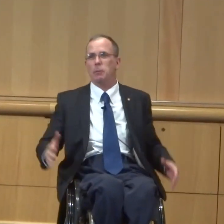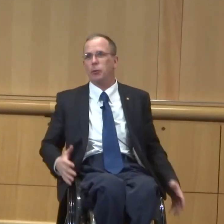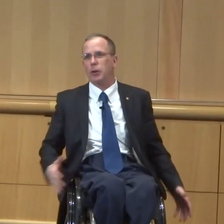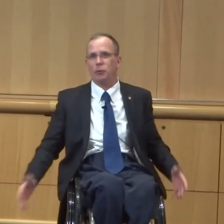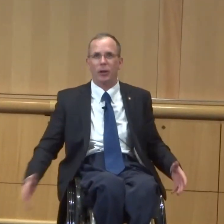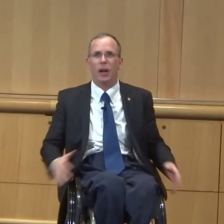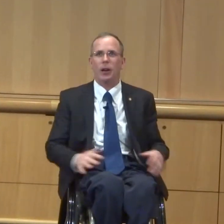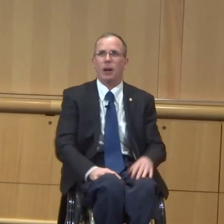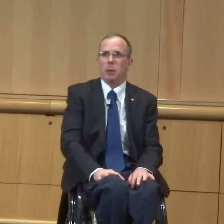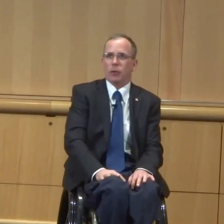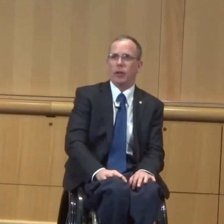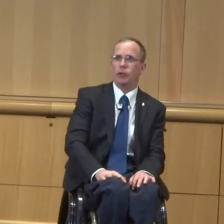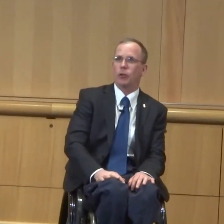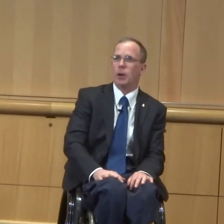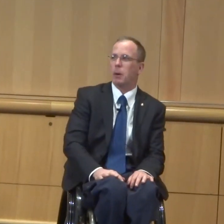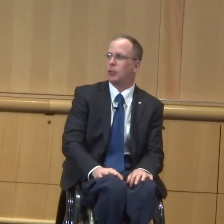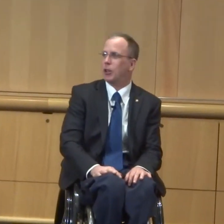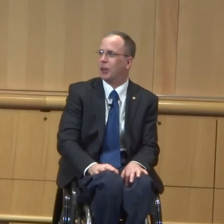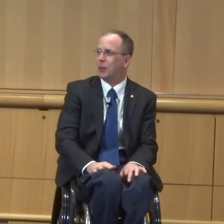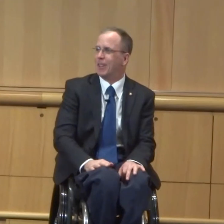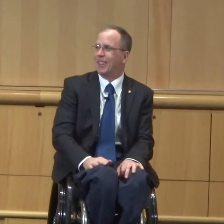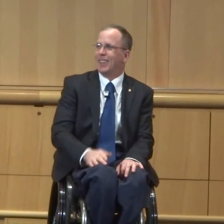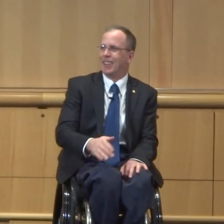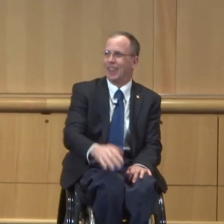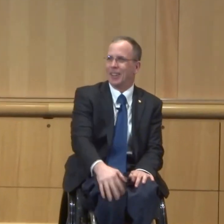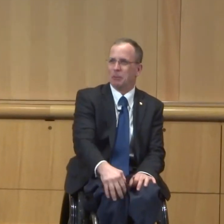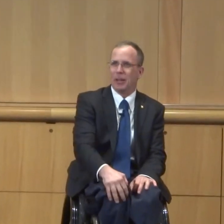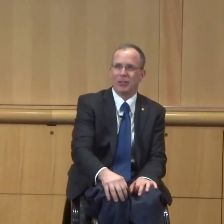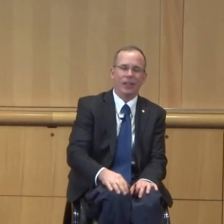do a little game for you to figure out how many inventions are on my chair.